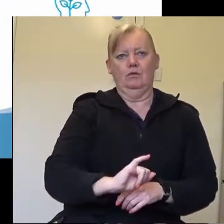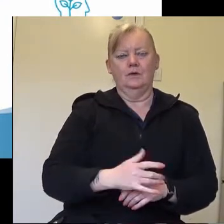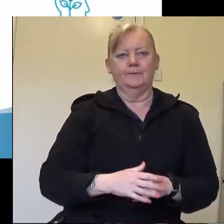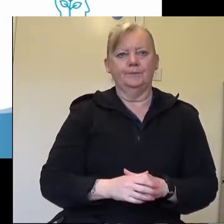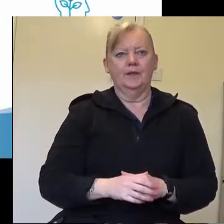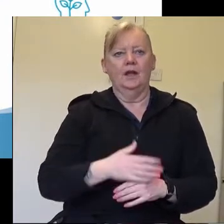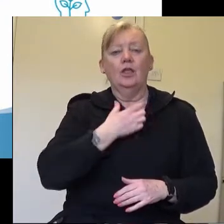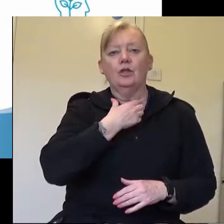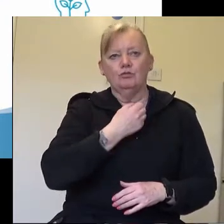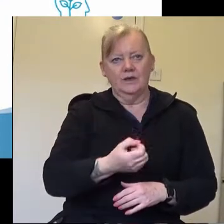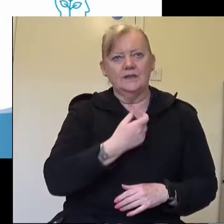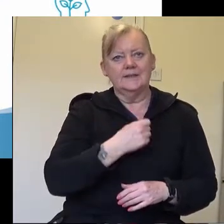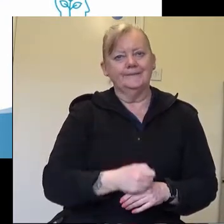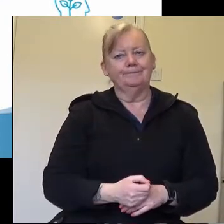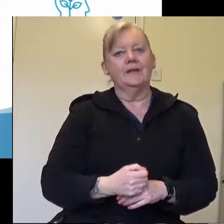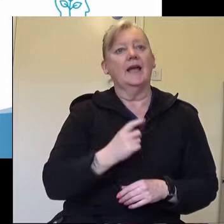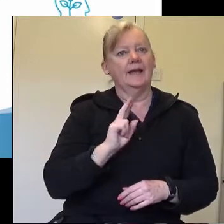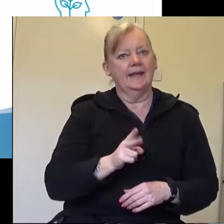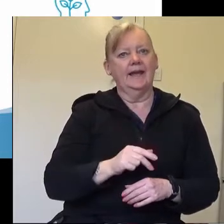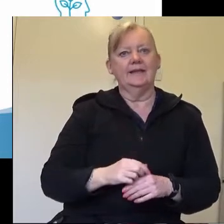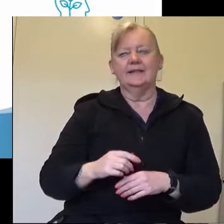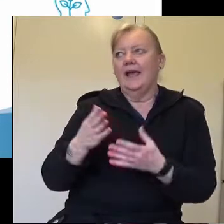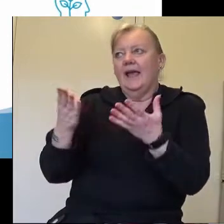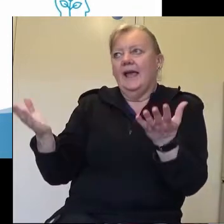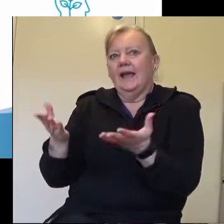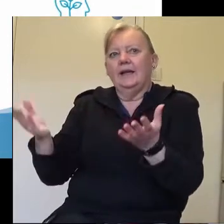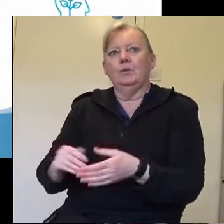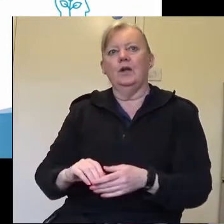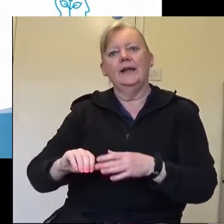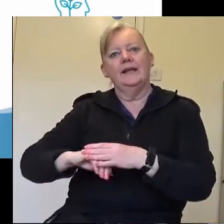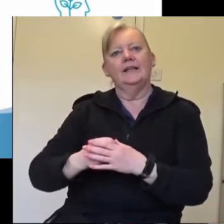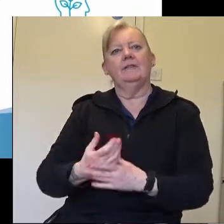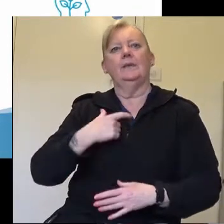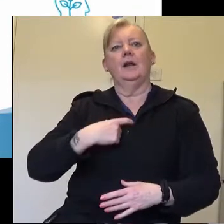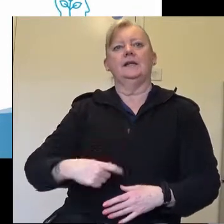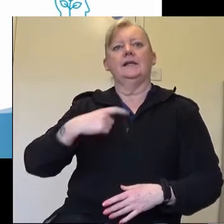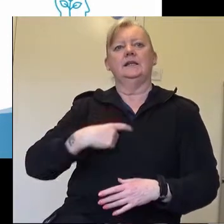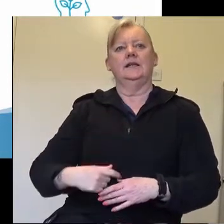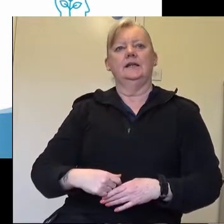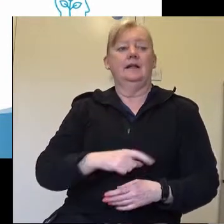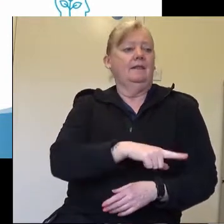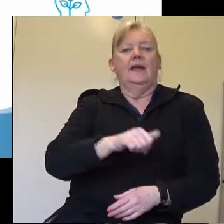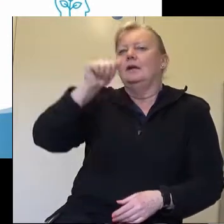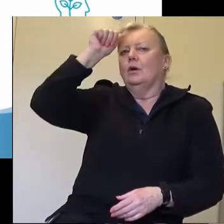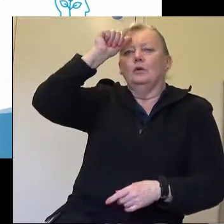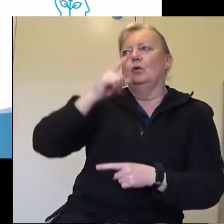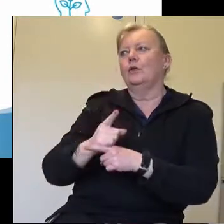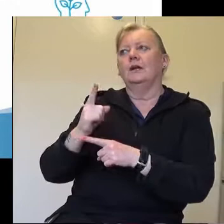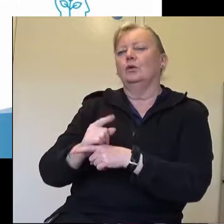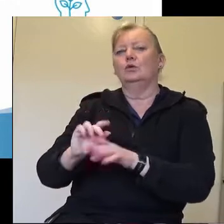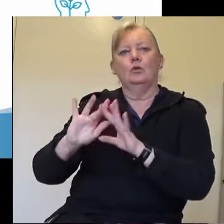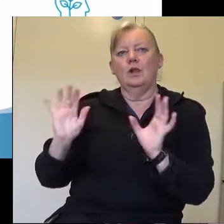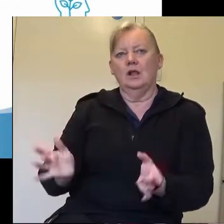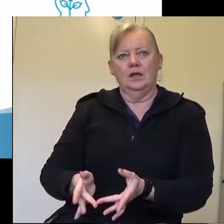exploit. Some of the risk, again, is anybody can adopt any identity, and young people don't always know who